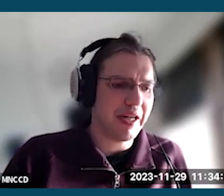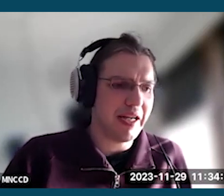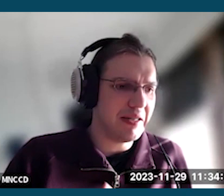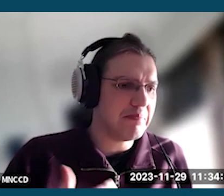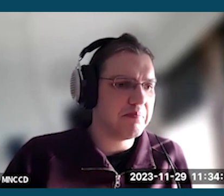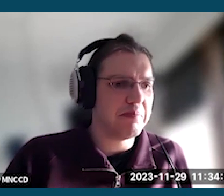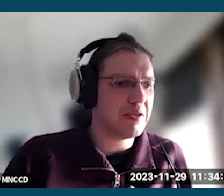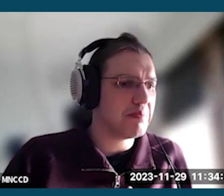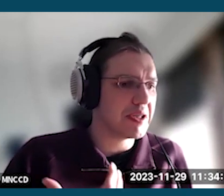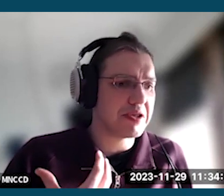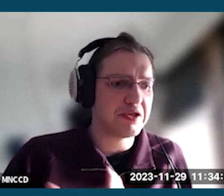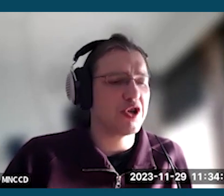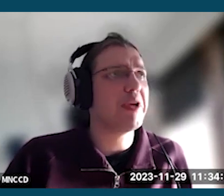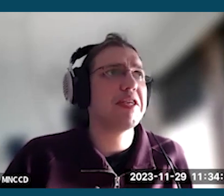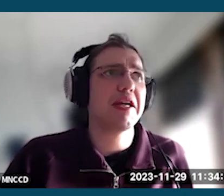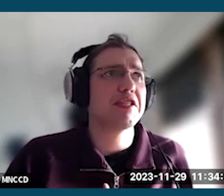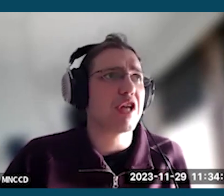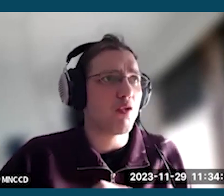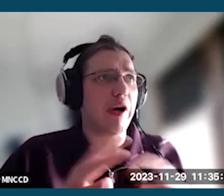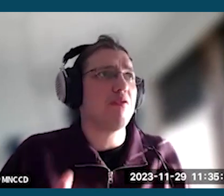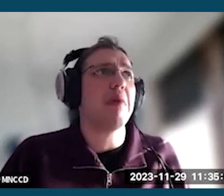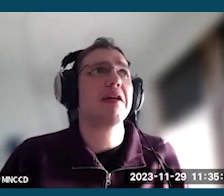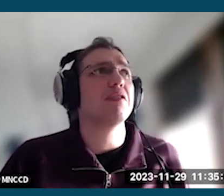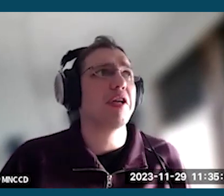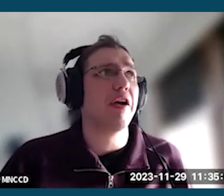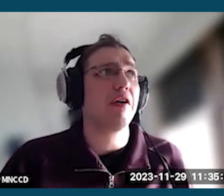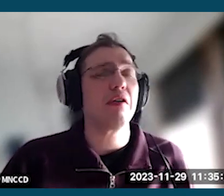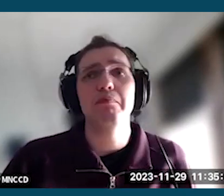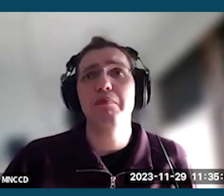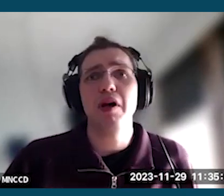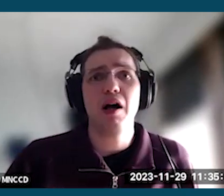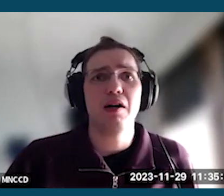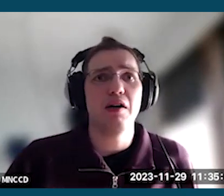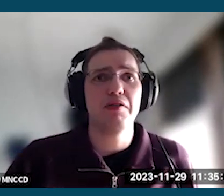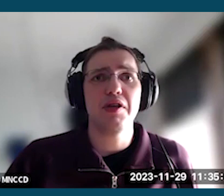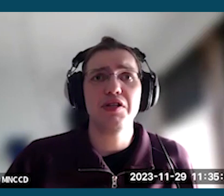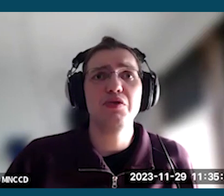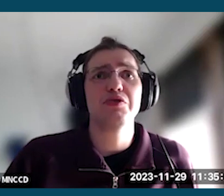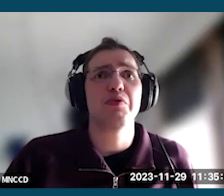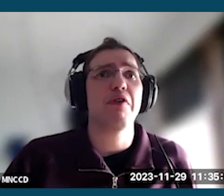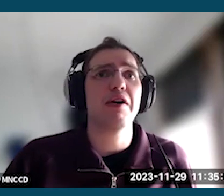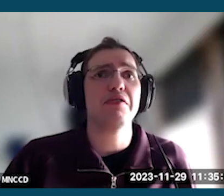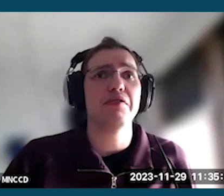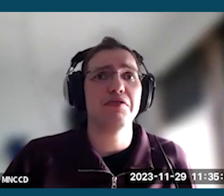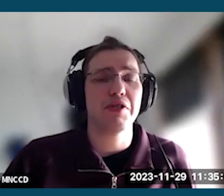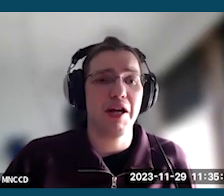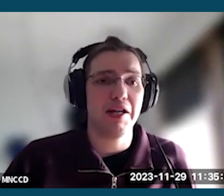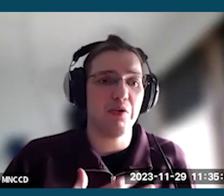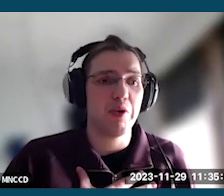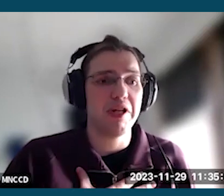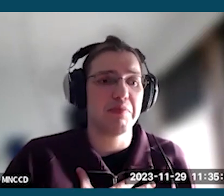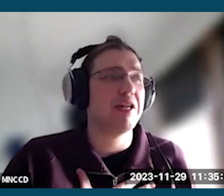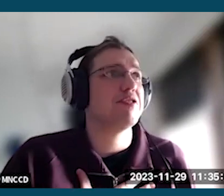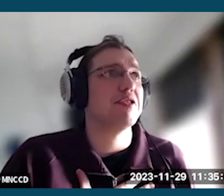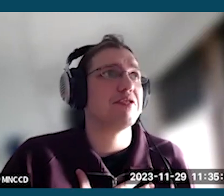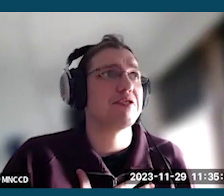we had built, because there's so many things around medical care that you as providers and that